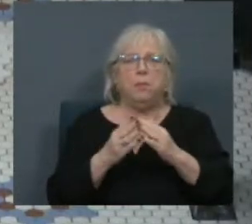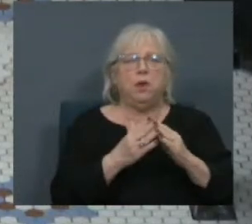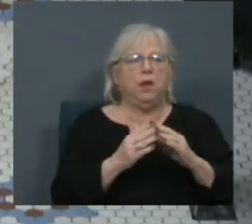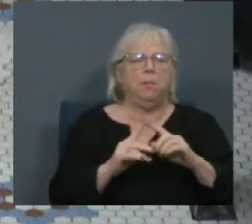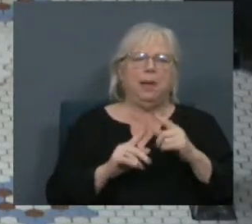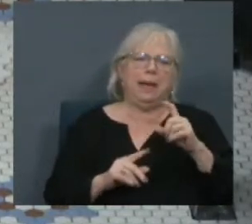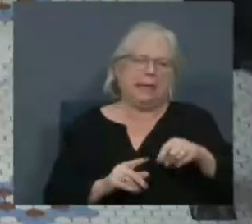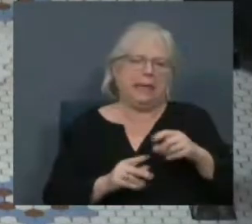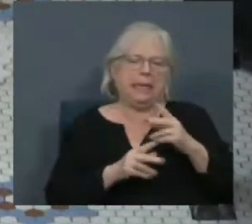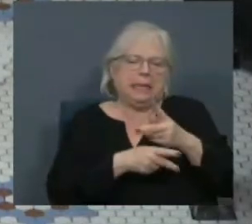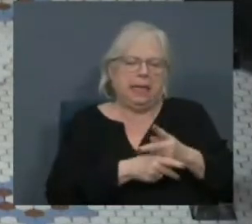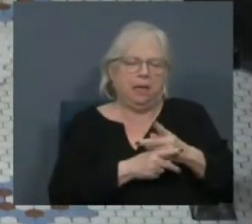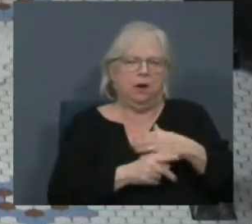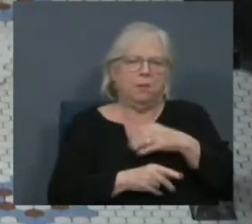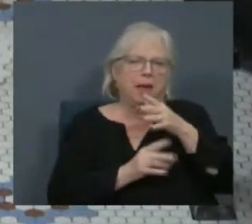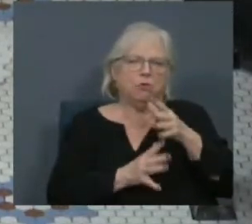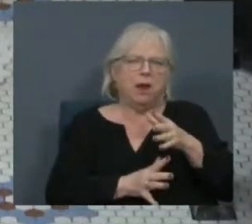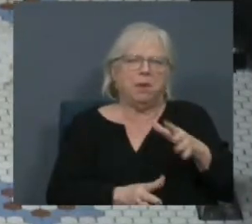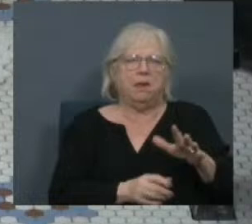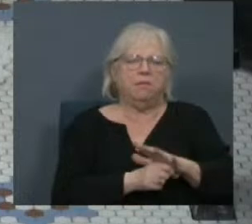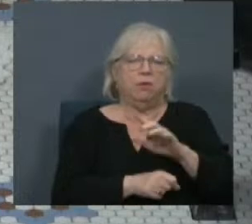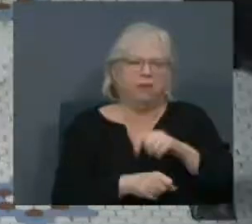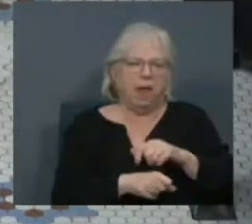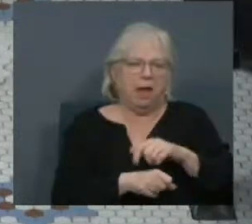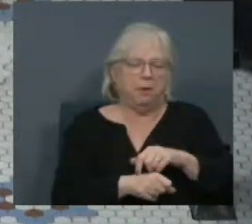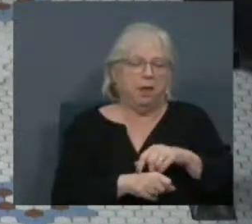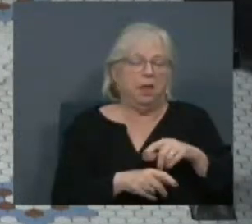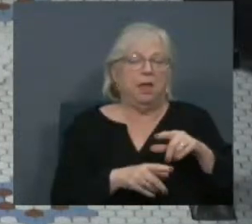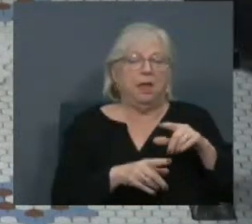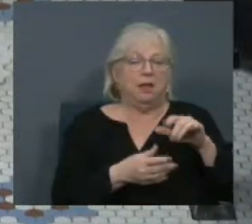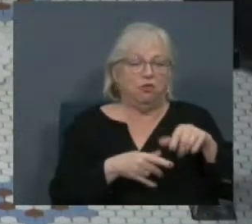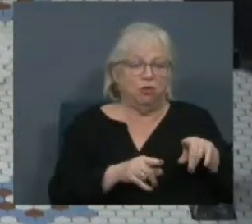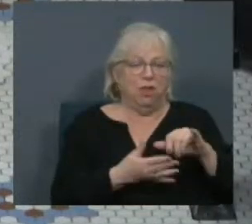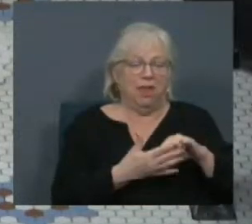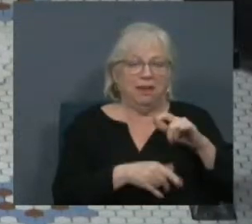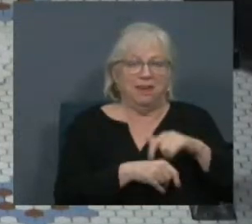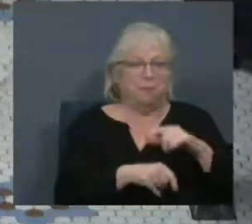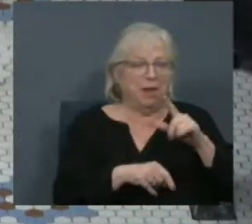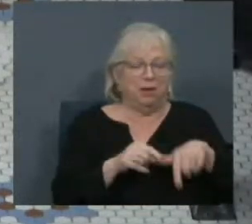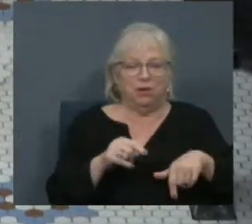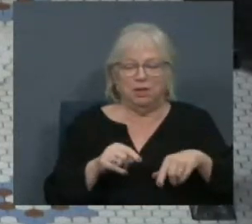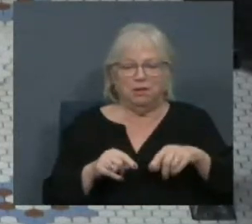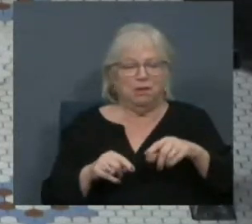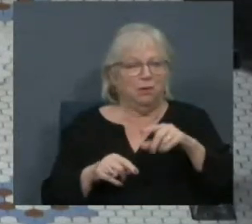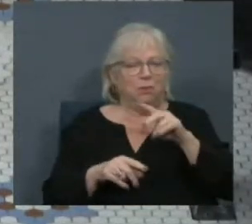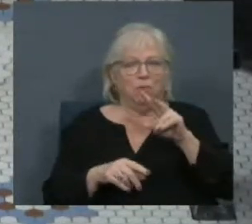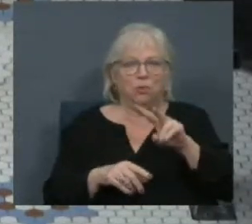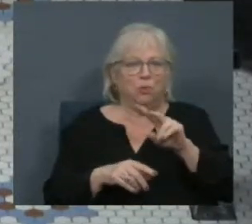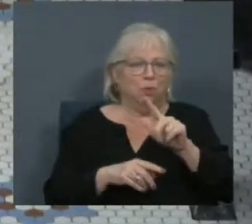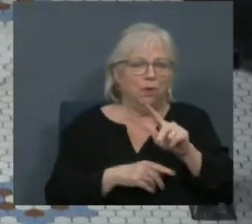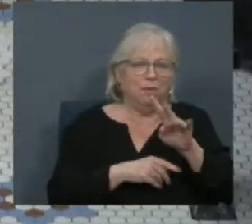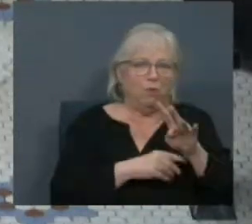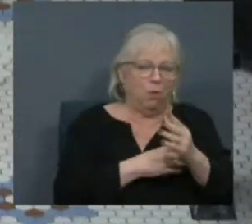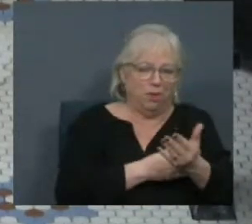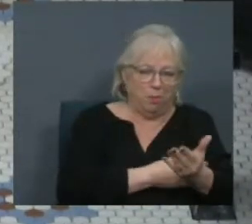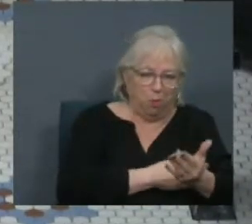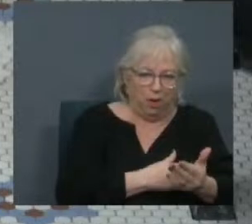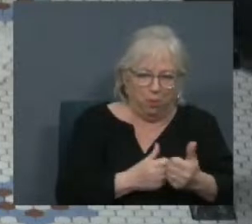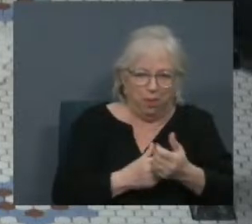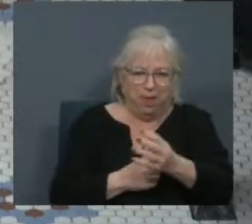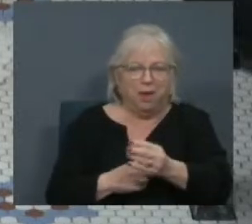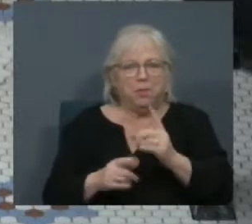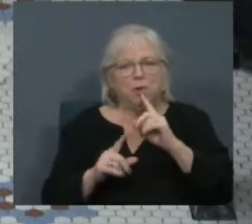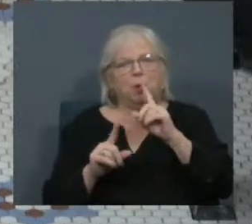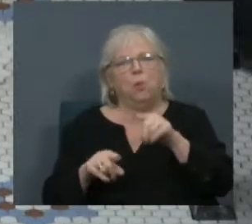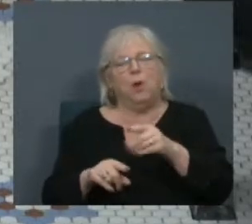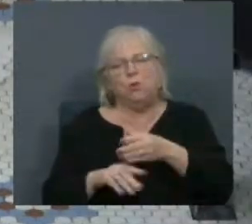my grandmother full time. While doing that, I could not spend 2, 3, 4 o'clock in the morning with him, so he ended up at an